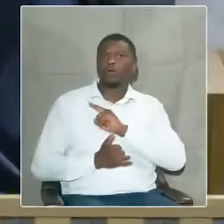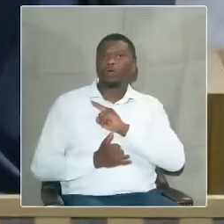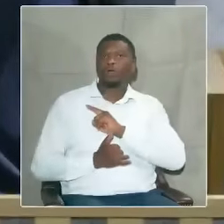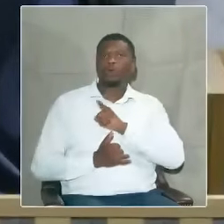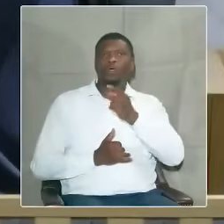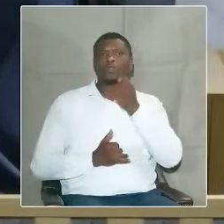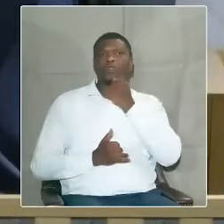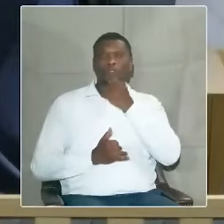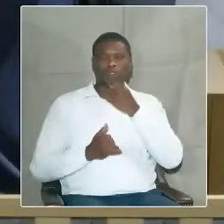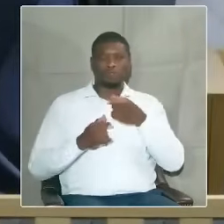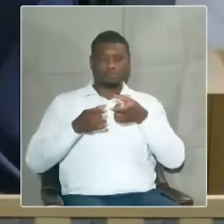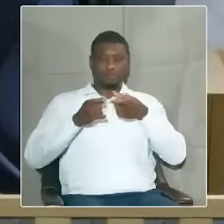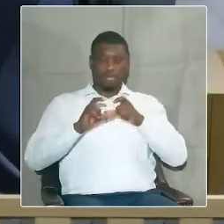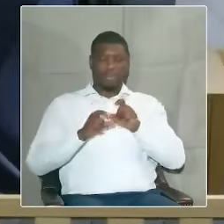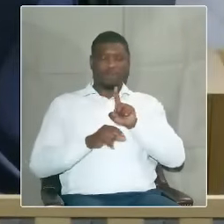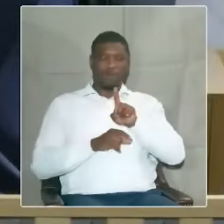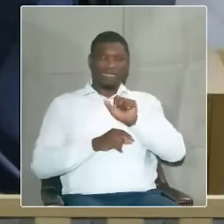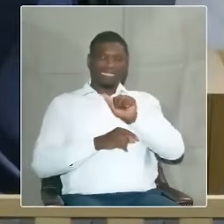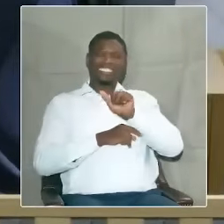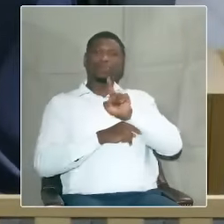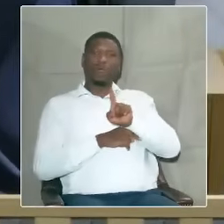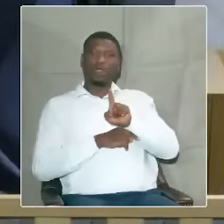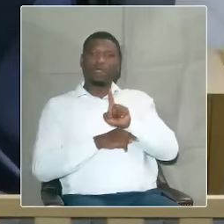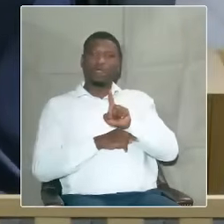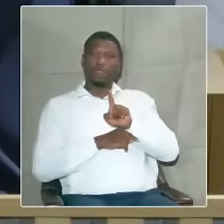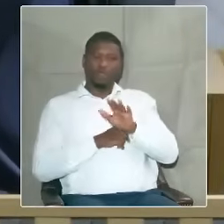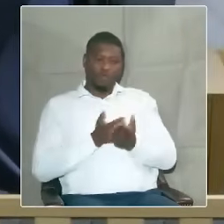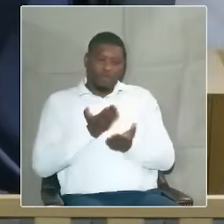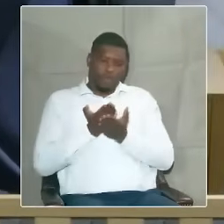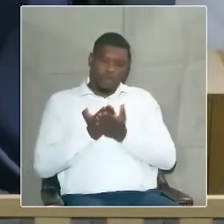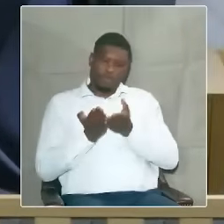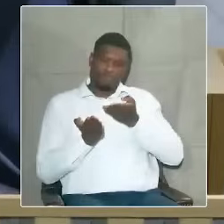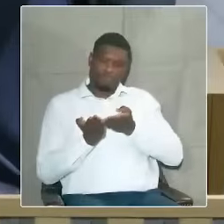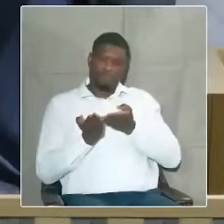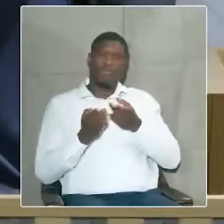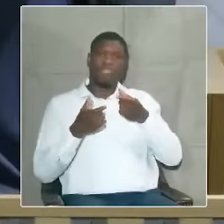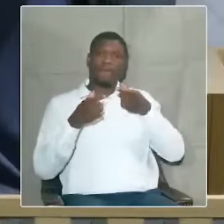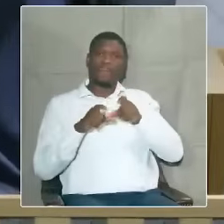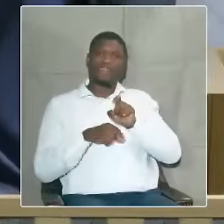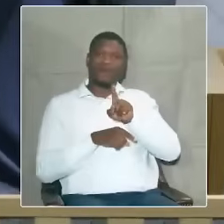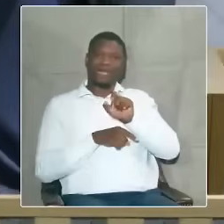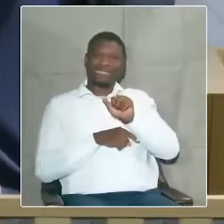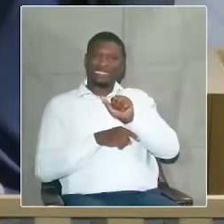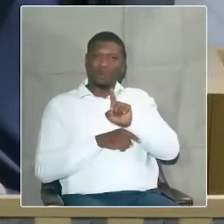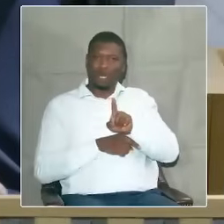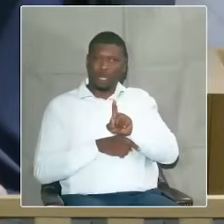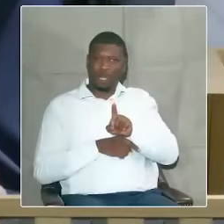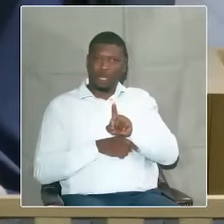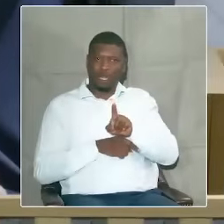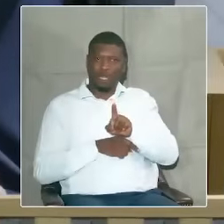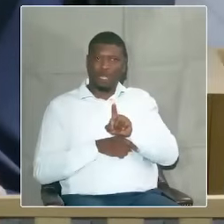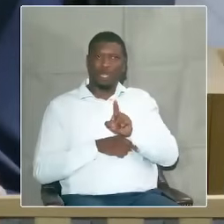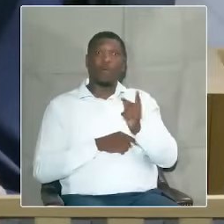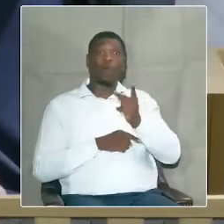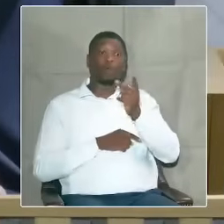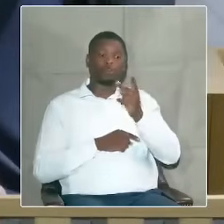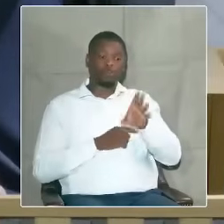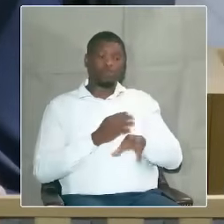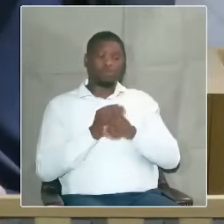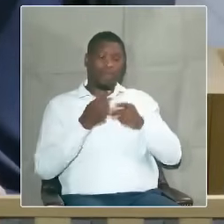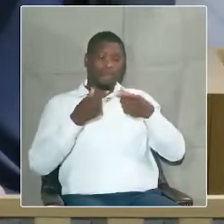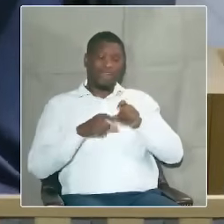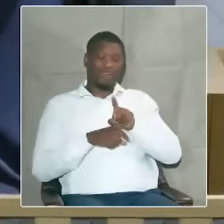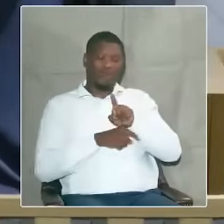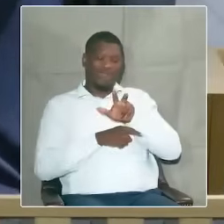say at paragraph 161 of your affidavit. In fact, paragraphs 161 and